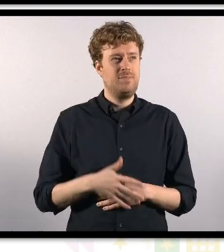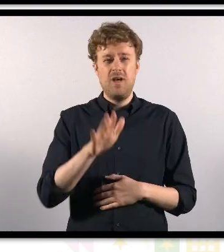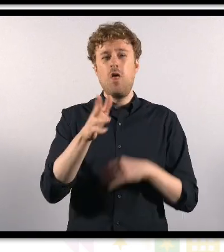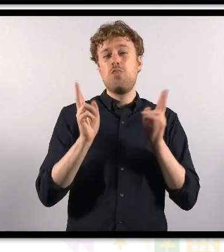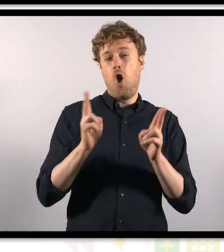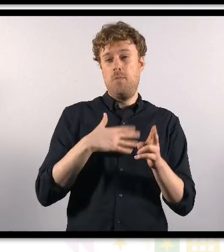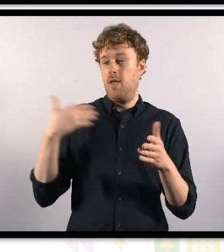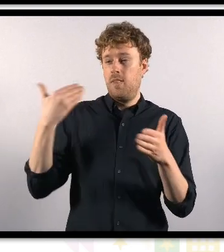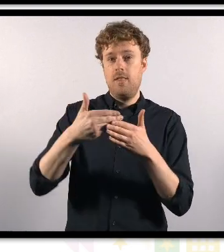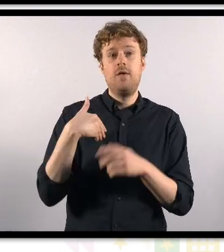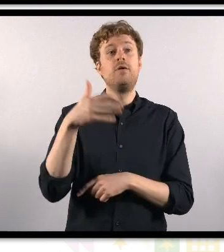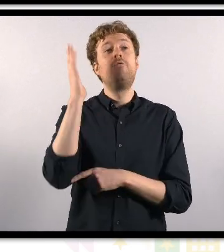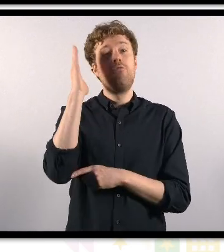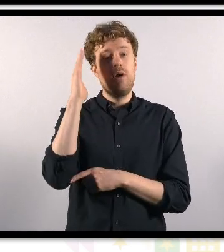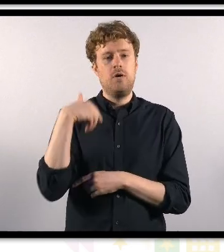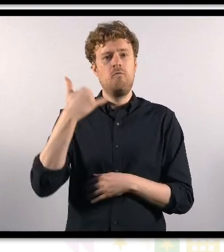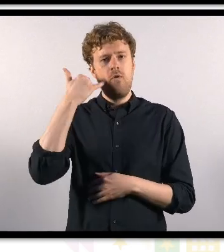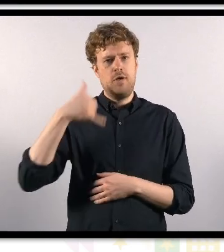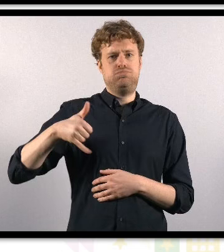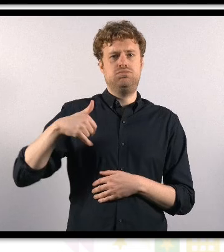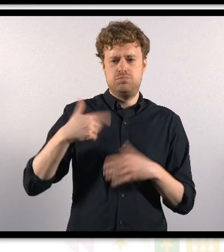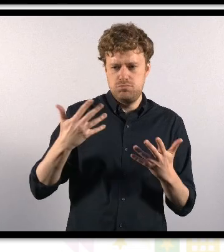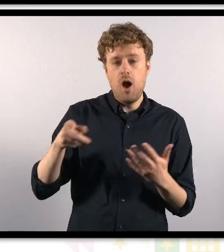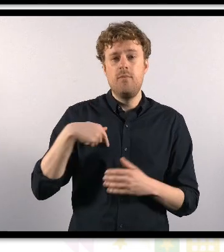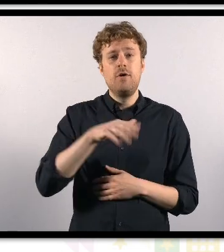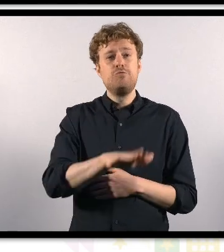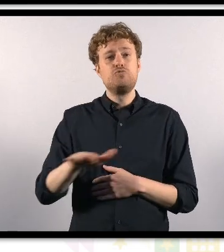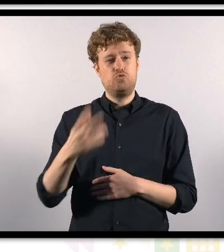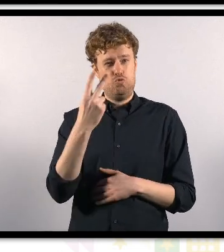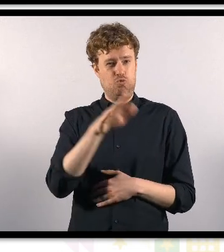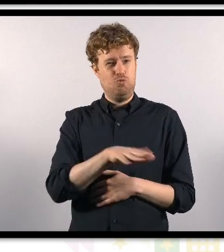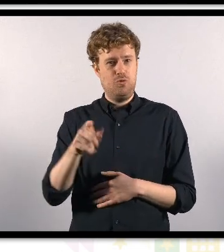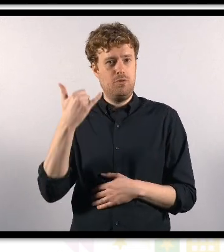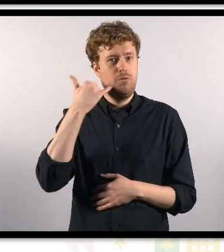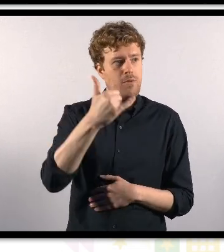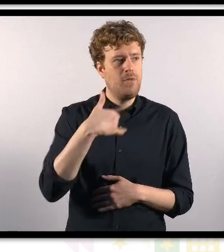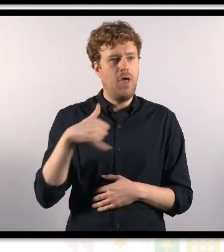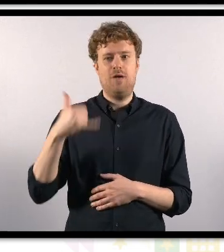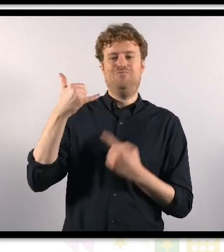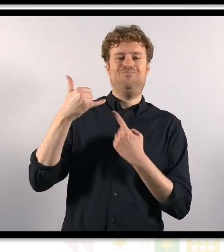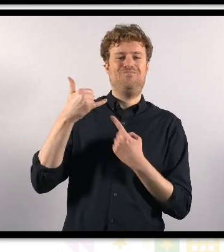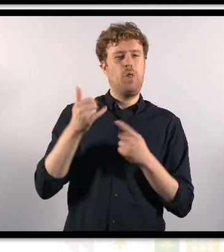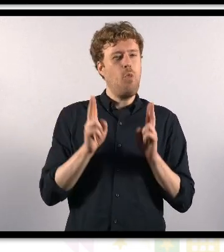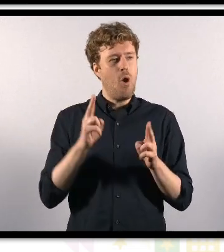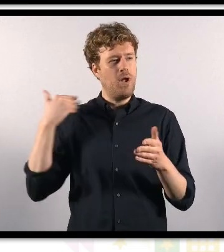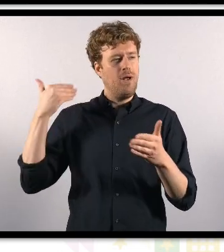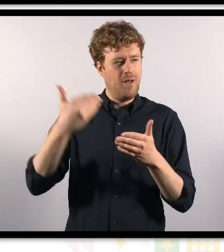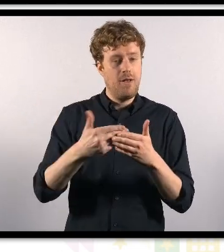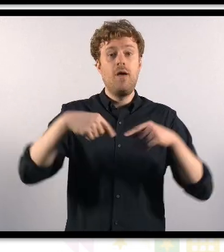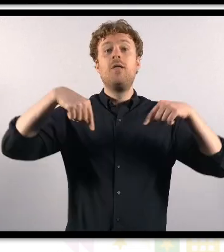the audience today. I love the three of you a lot. We are here to talk about AI-enabled explainers for